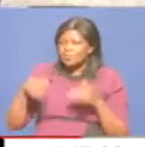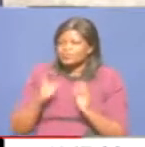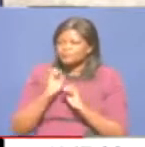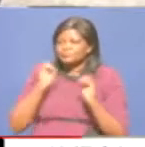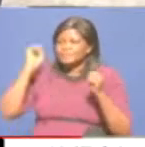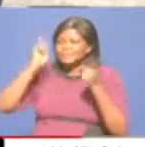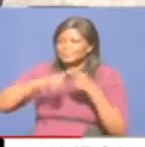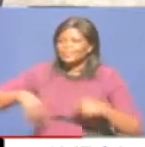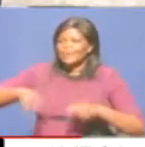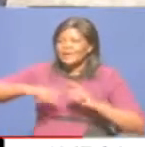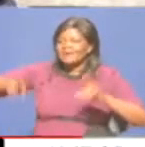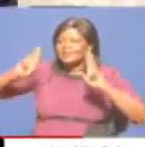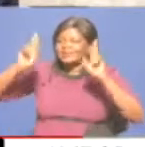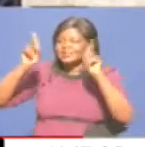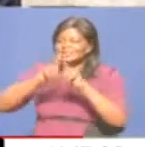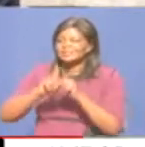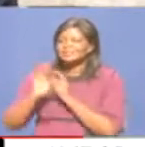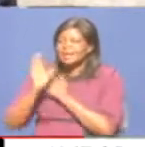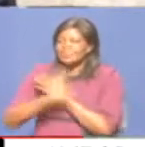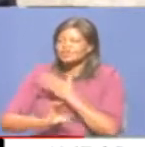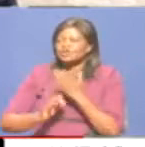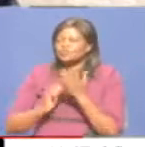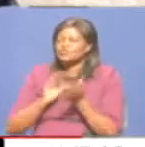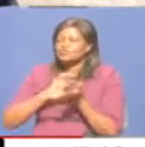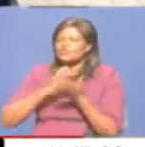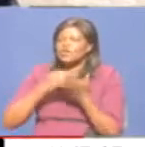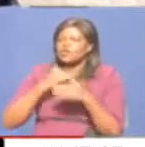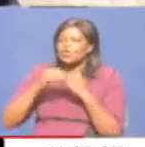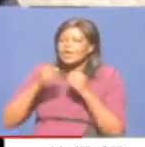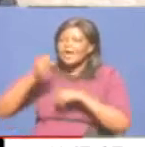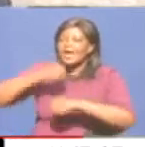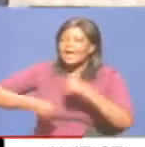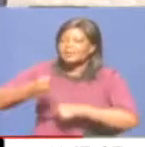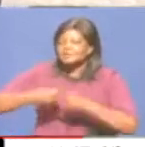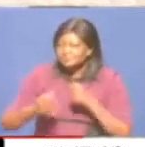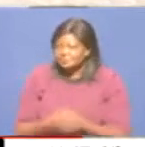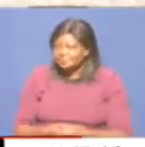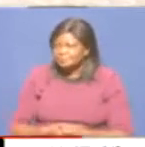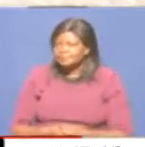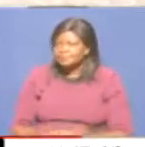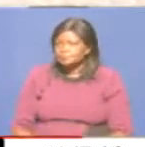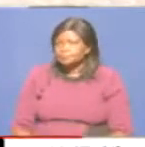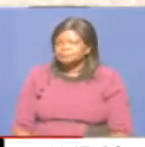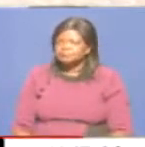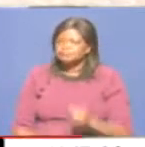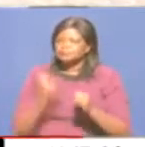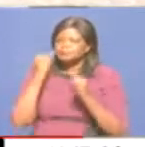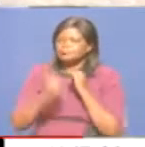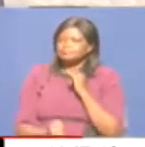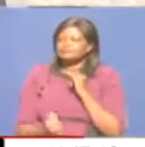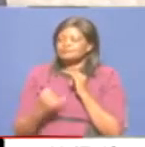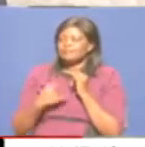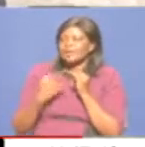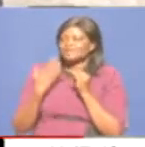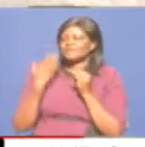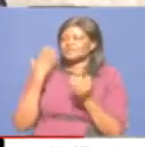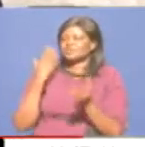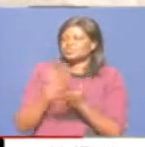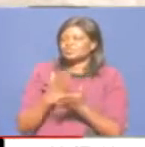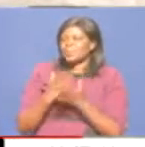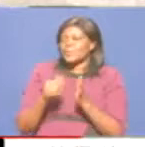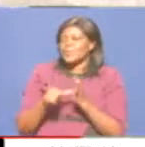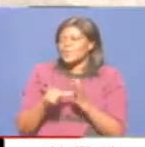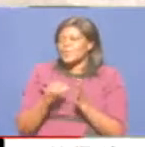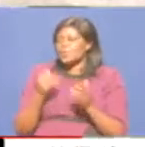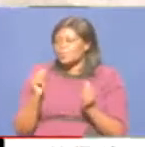ready as a country to fund all these activities. Okay. And lastly, I don't have actually a problem, mm-hmm. with